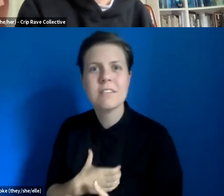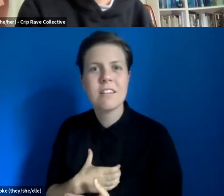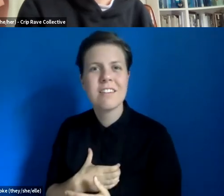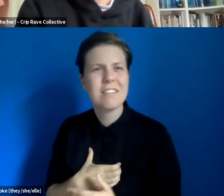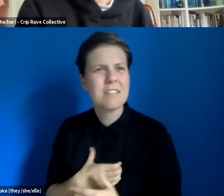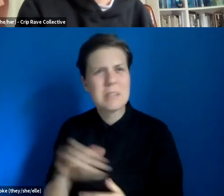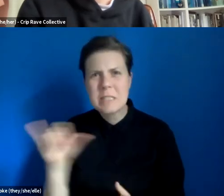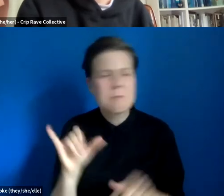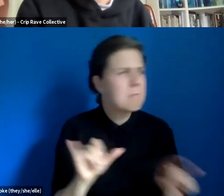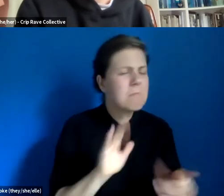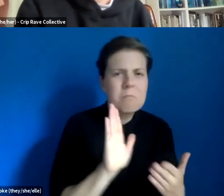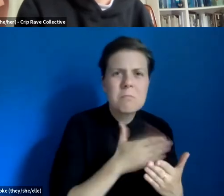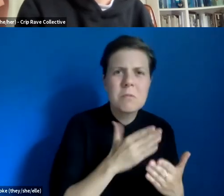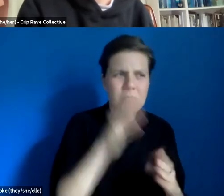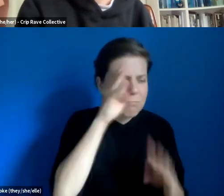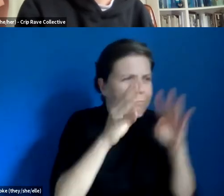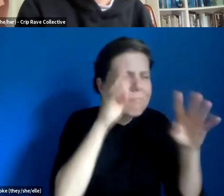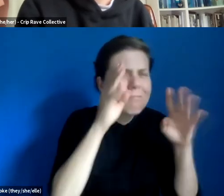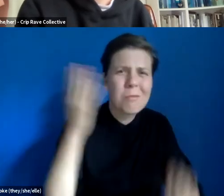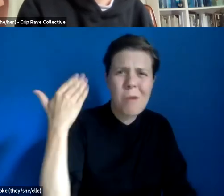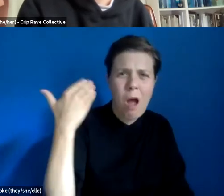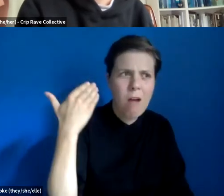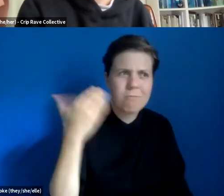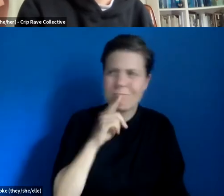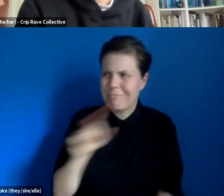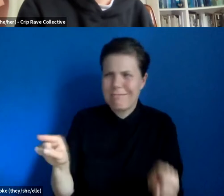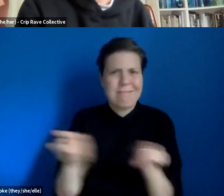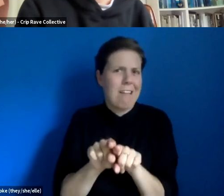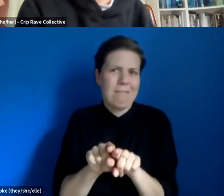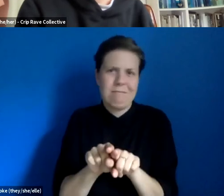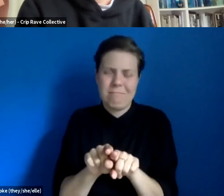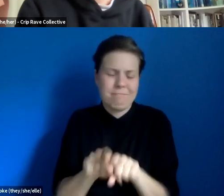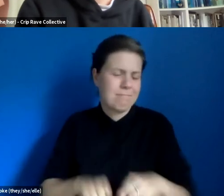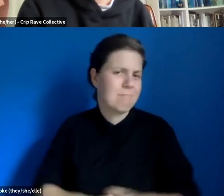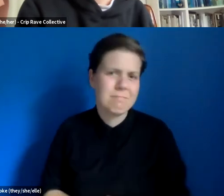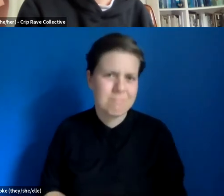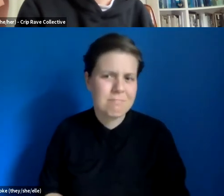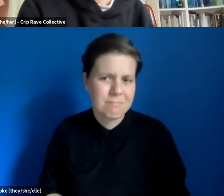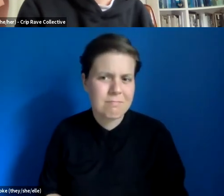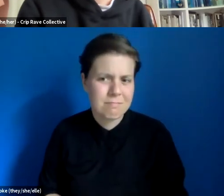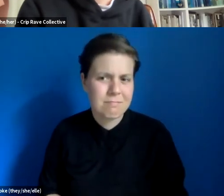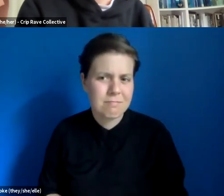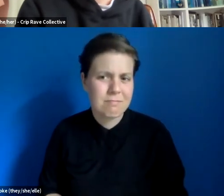creation. And now if I can go back a bit to,